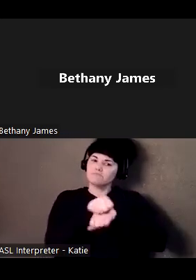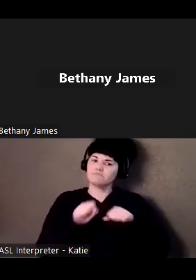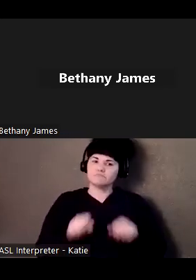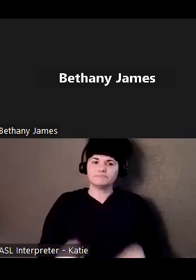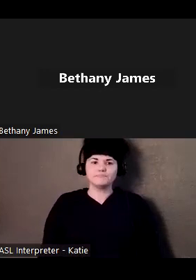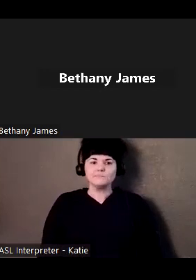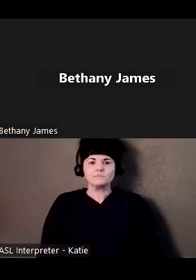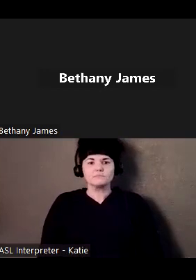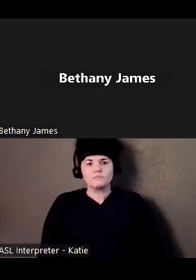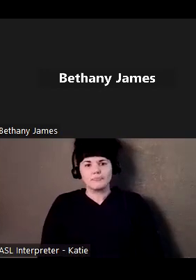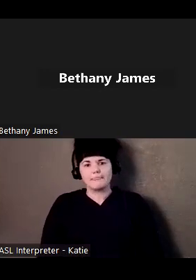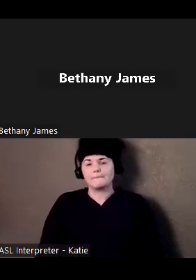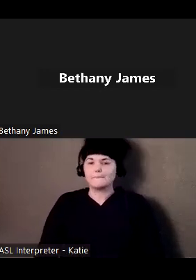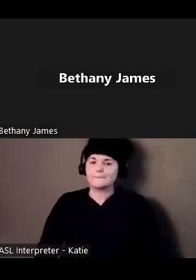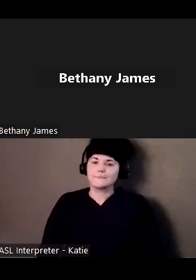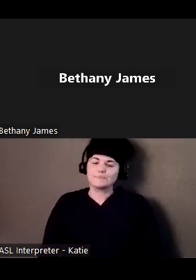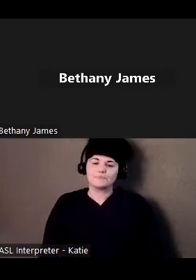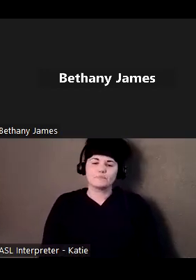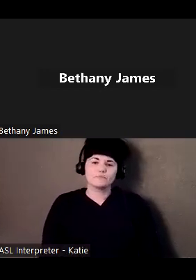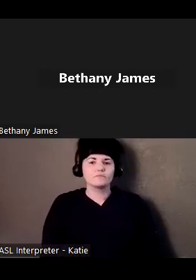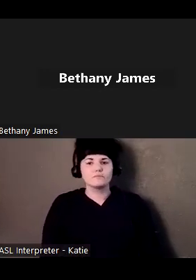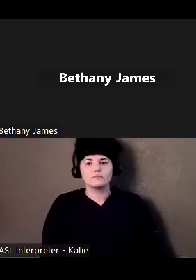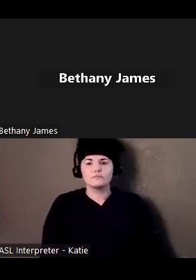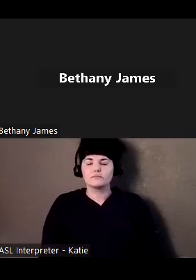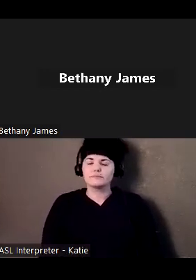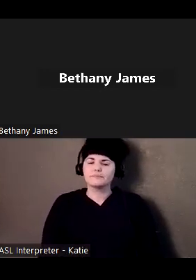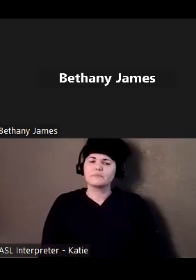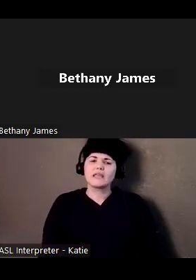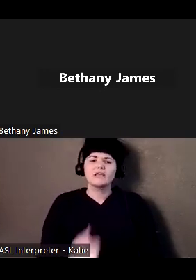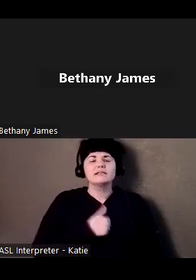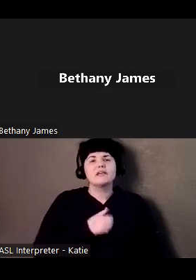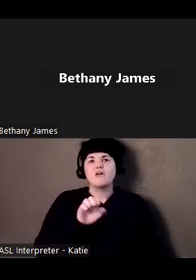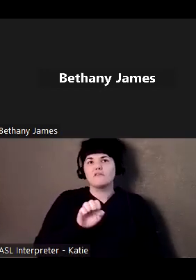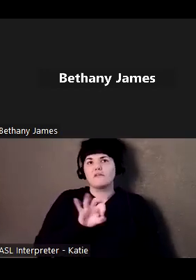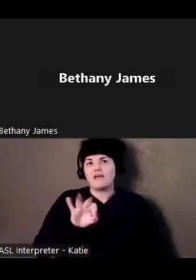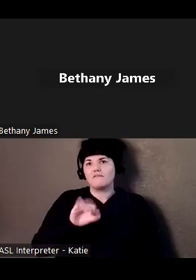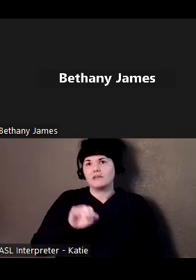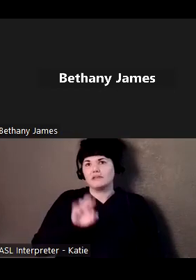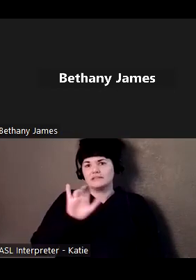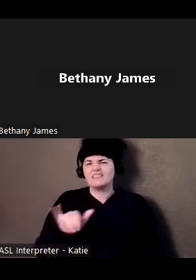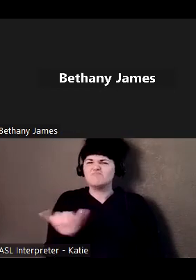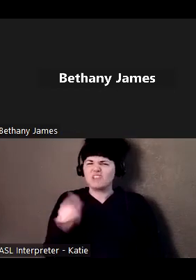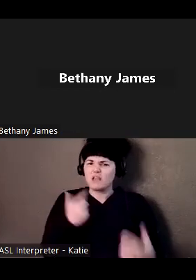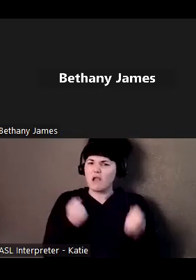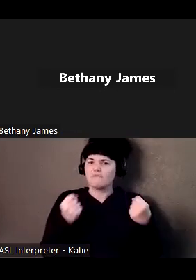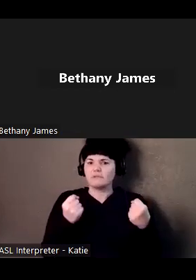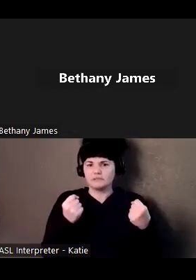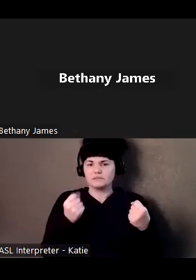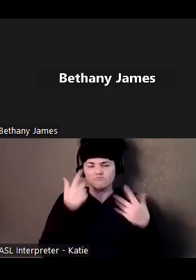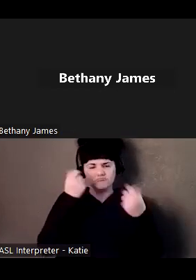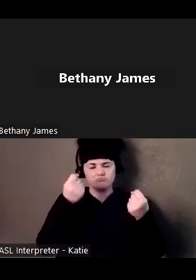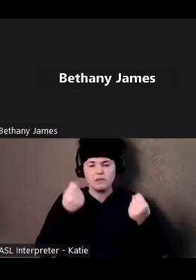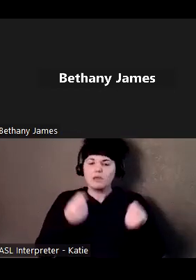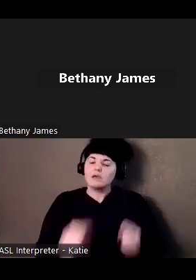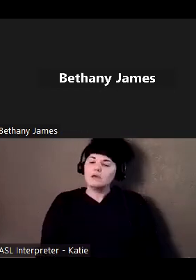And self-efficacy, somewhat similar to confidence, refers to the conviction